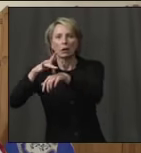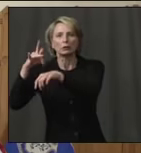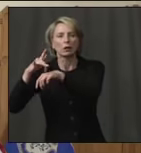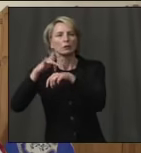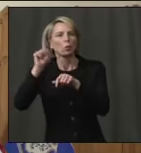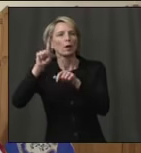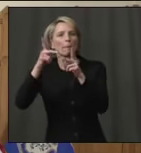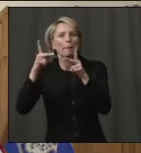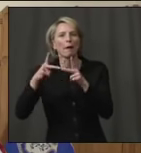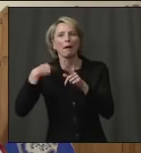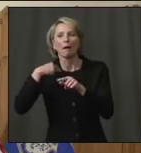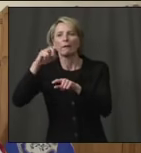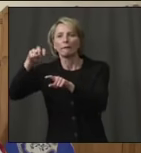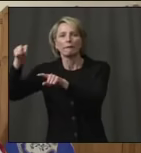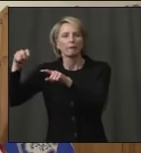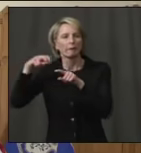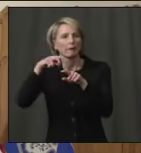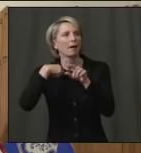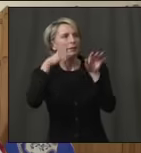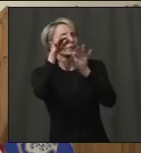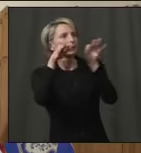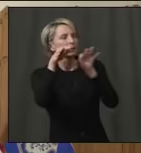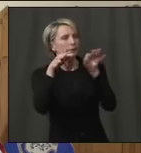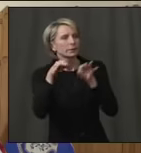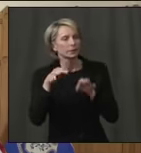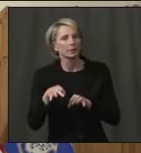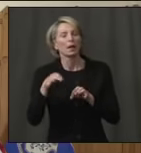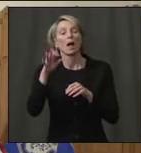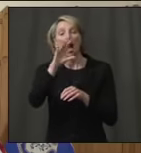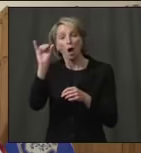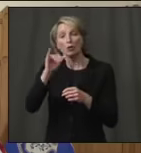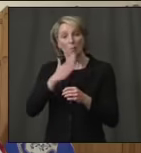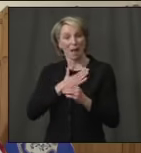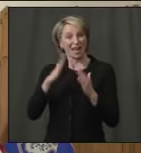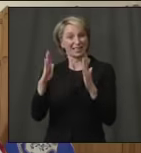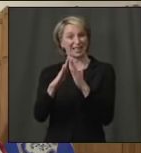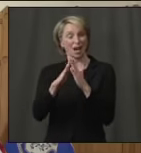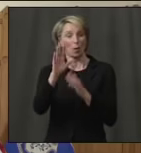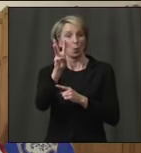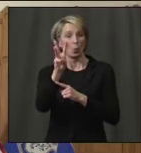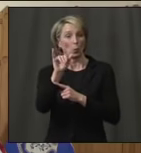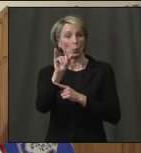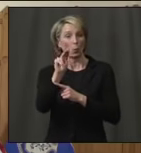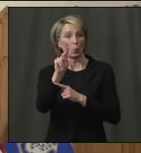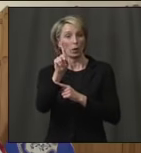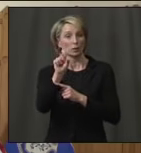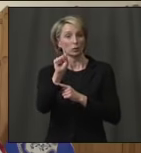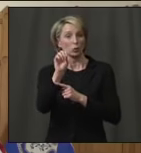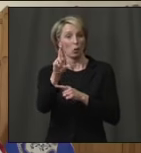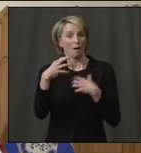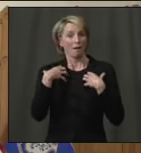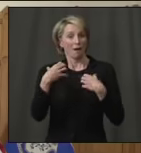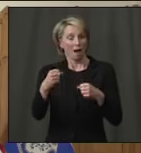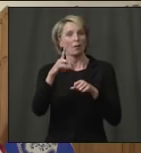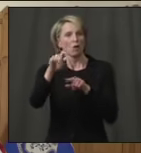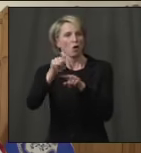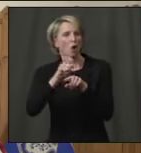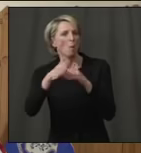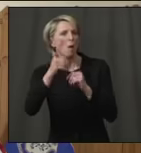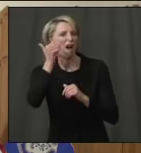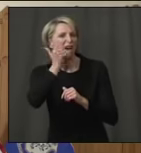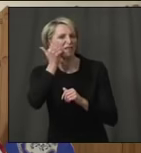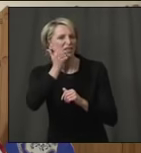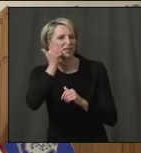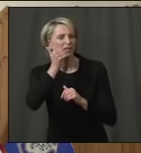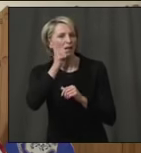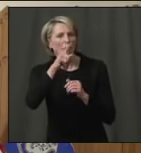all those people, so the Windsor Health Department did call me, and they called me almost every day or every other day to check on me, to see how